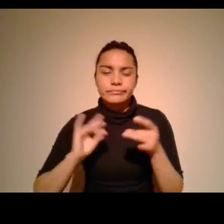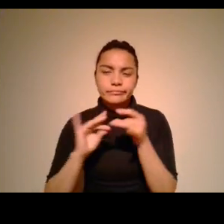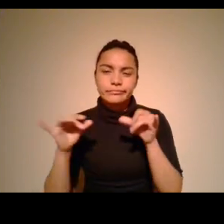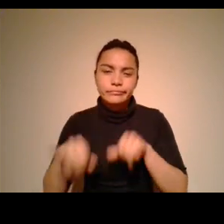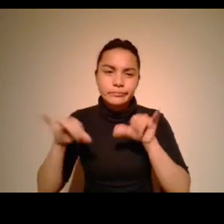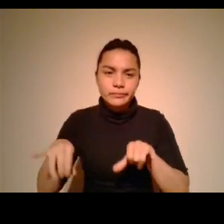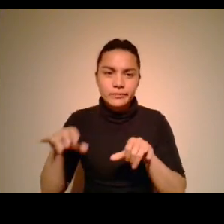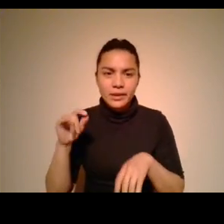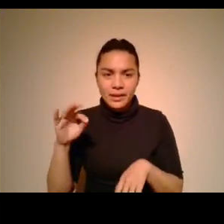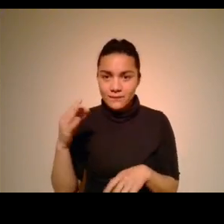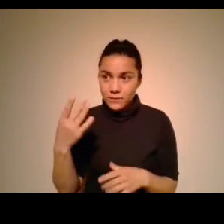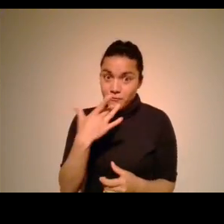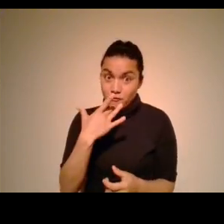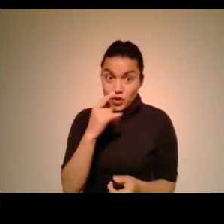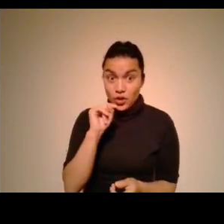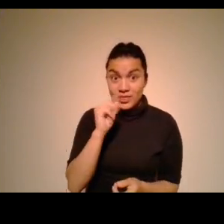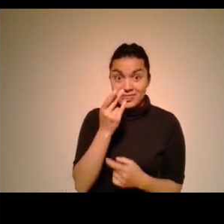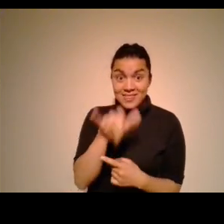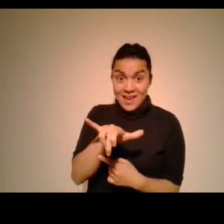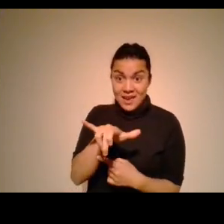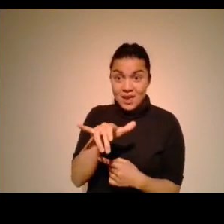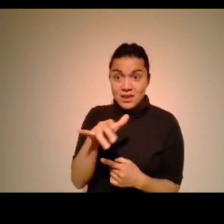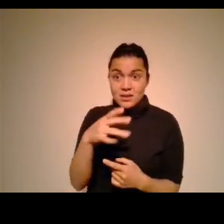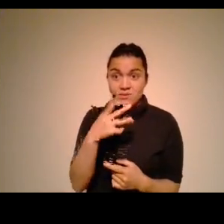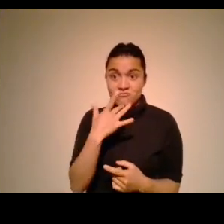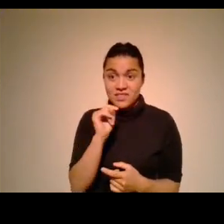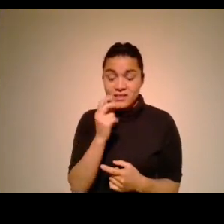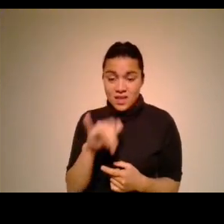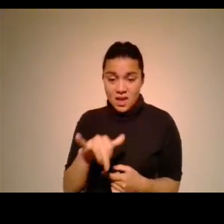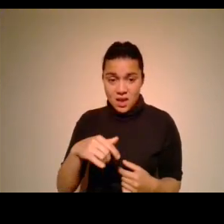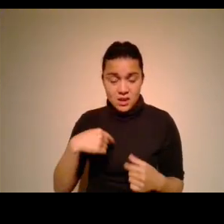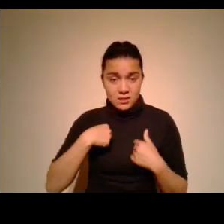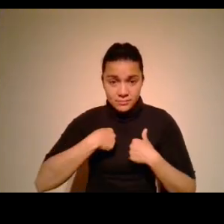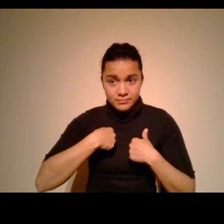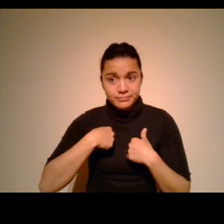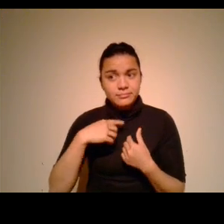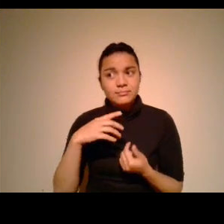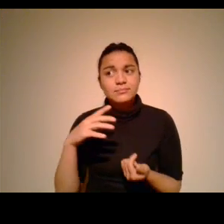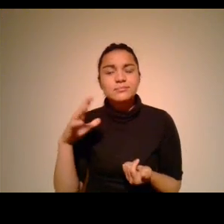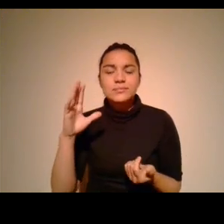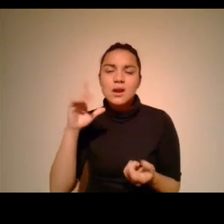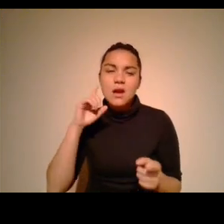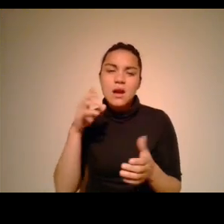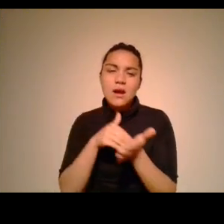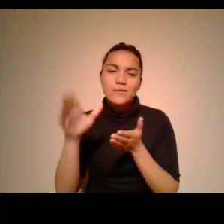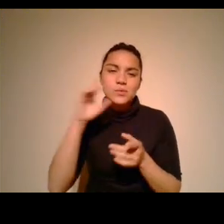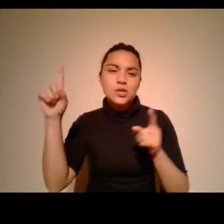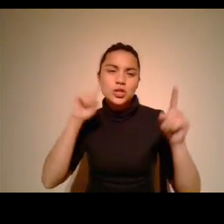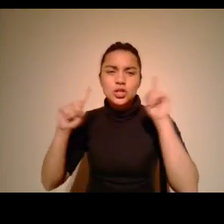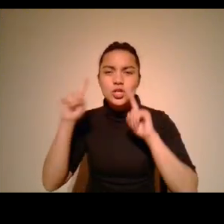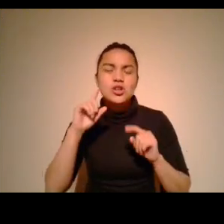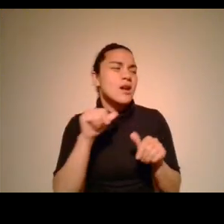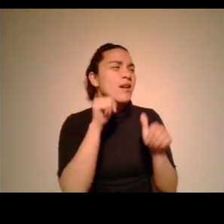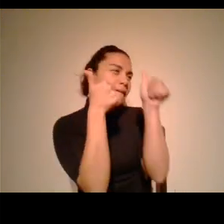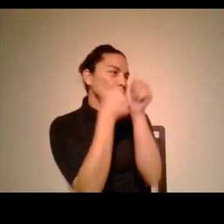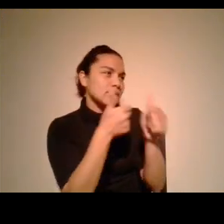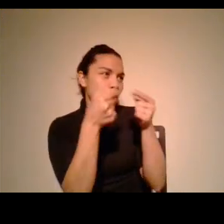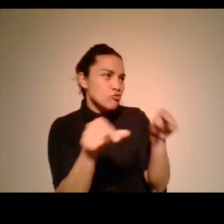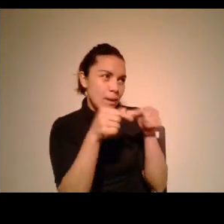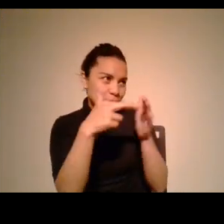the only pronoun that you're really okay with, is you hear from a lot of people that it's ungrammatical for them.